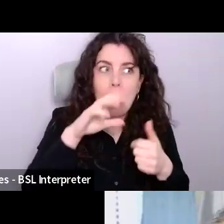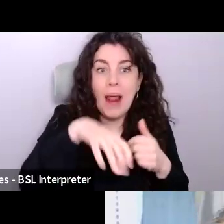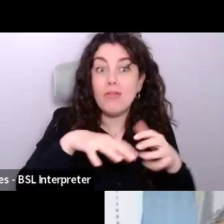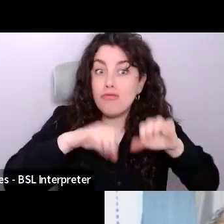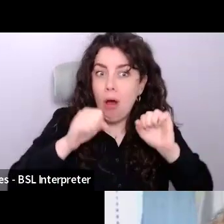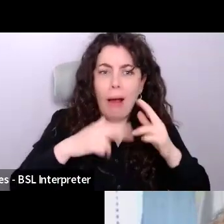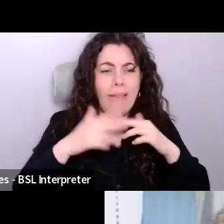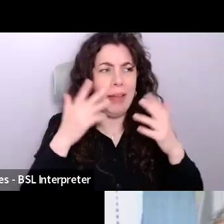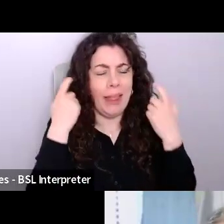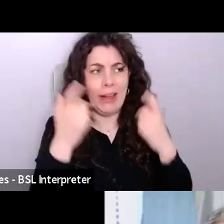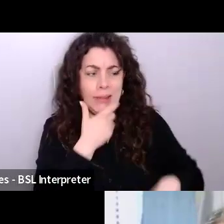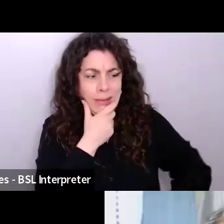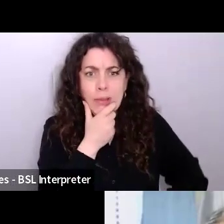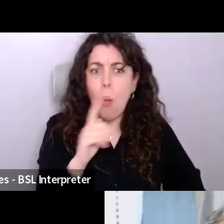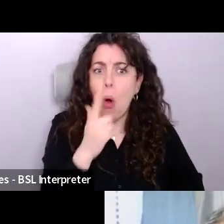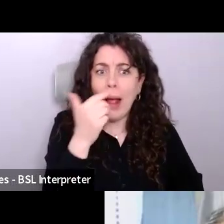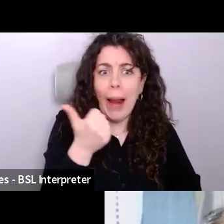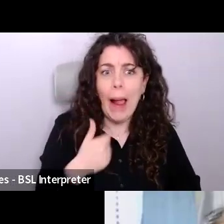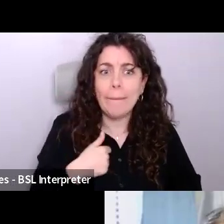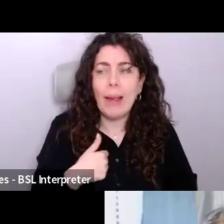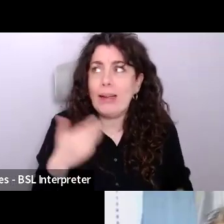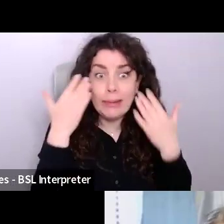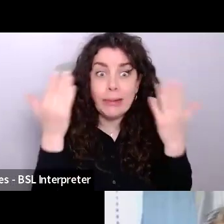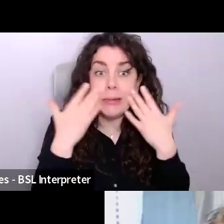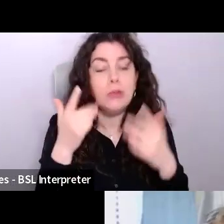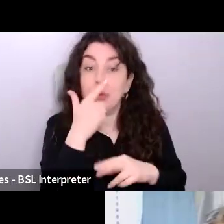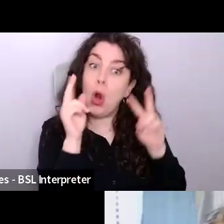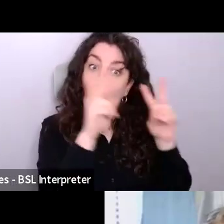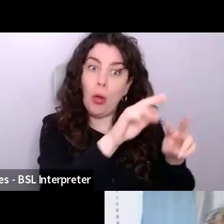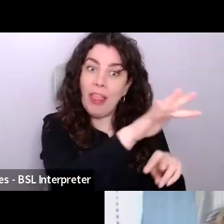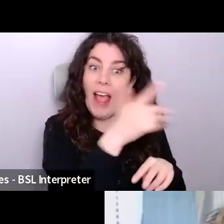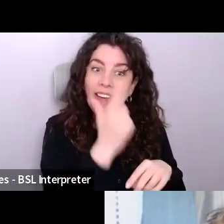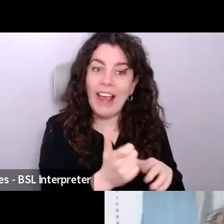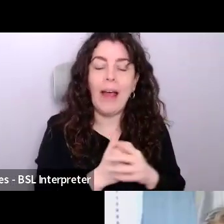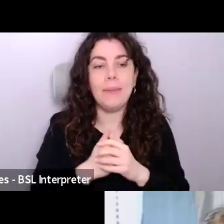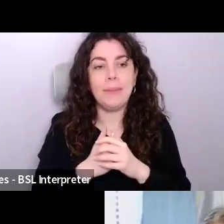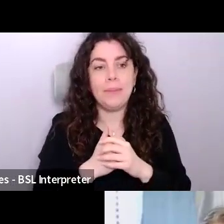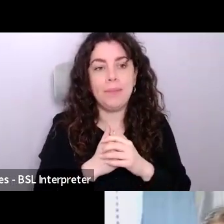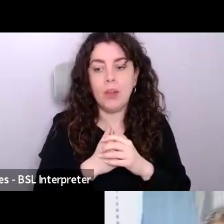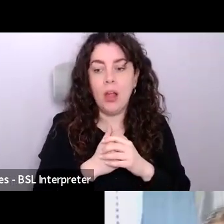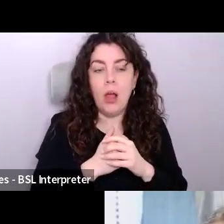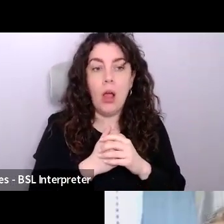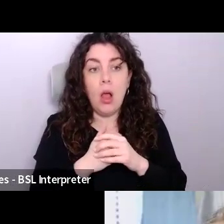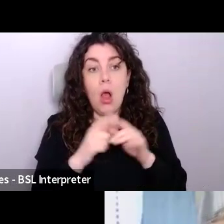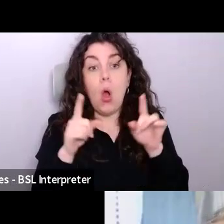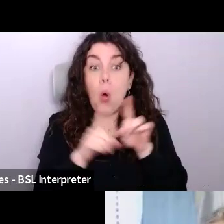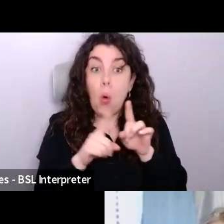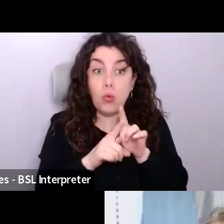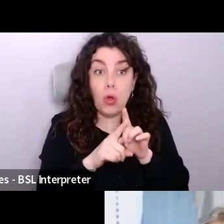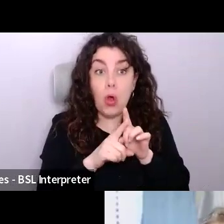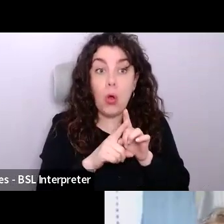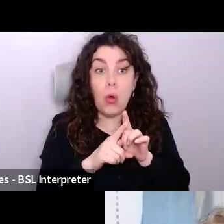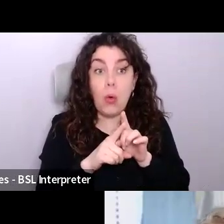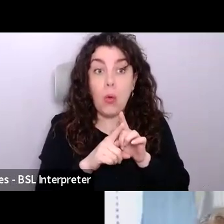of have no idea what could potentially help you. Another thing you can do is, and this is why I say you should always get an assessment from Access to Work.